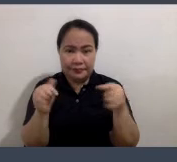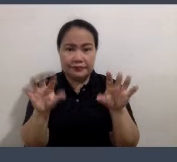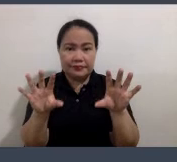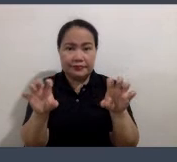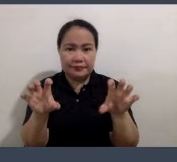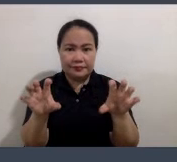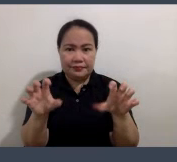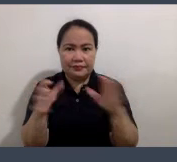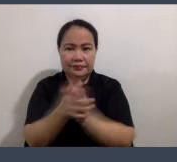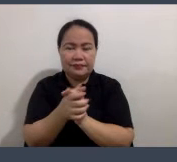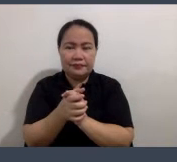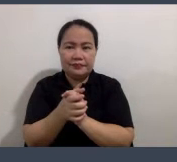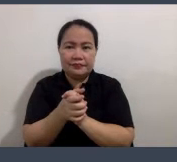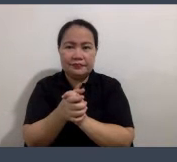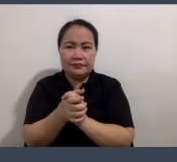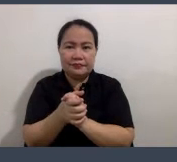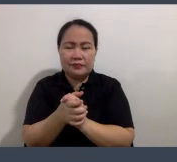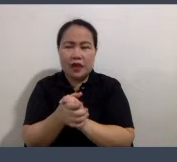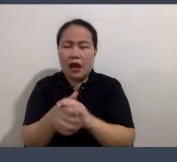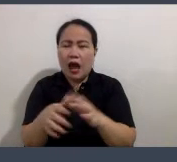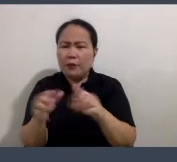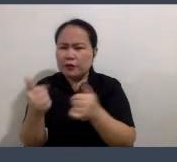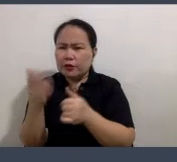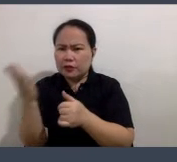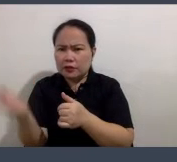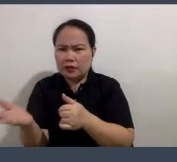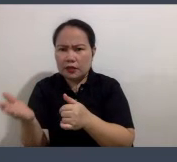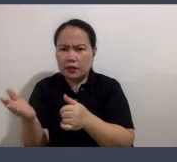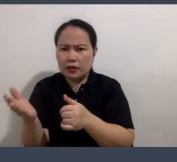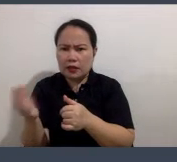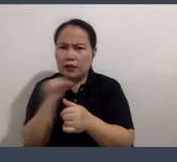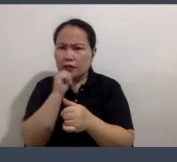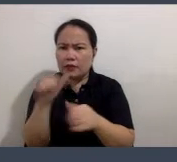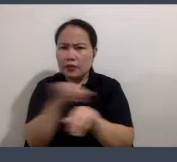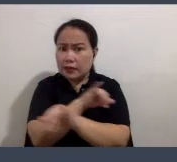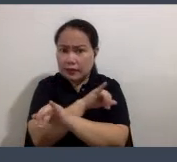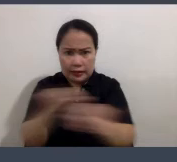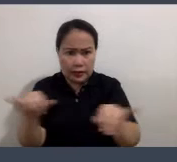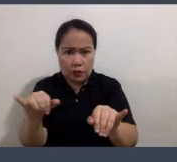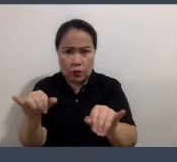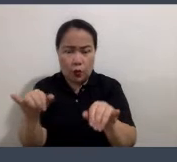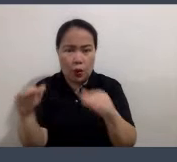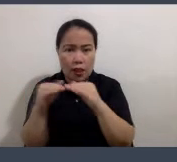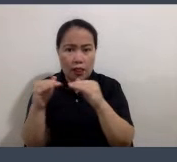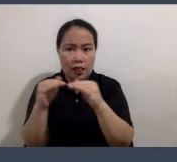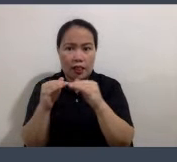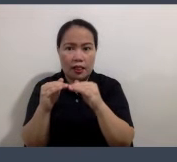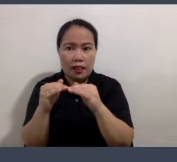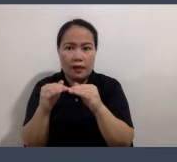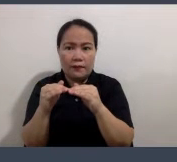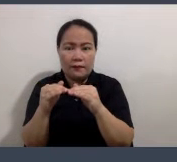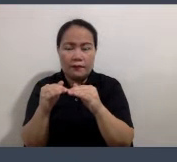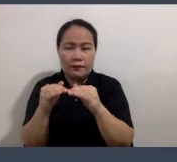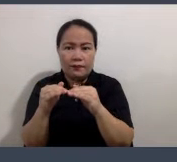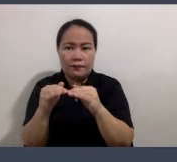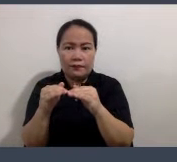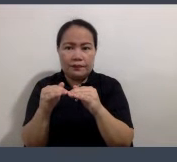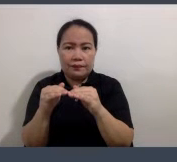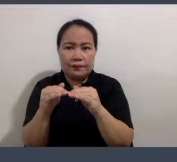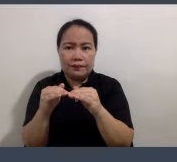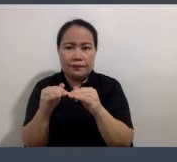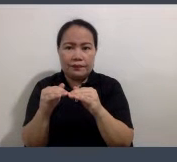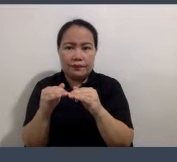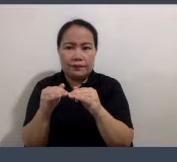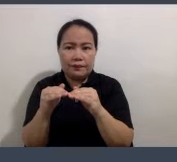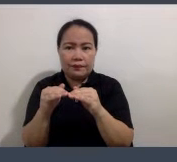Next, how about this one? Pag inequality ang binigay sa inyo. So, the absolute value of x is less than or equal to